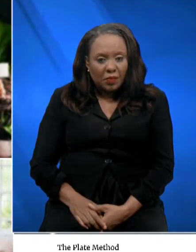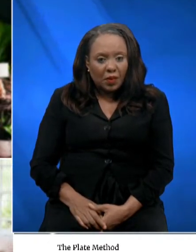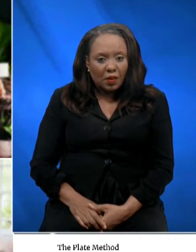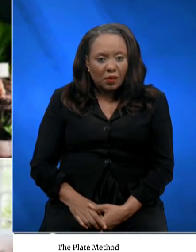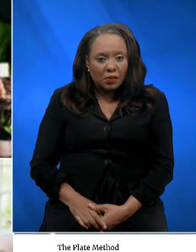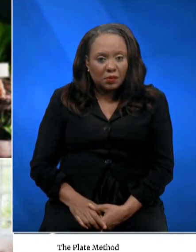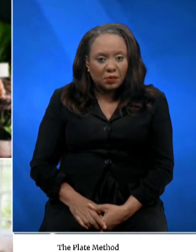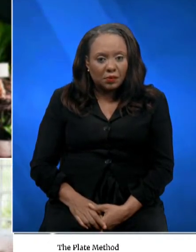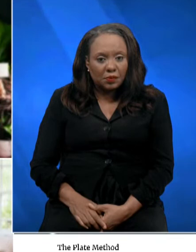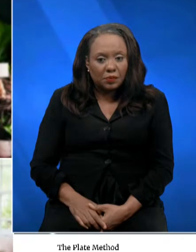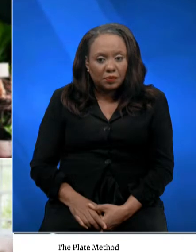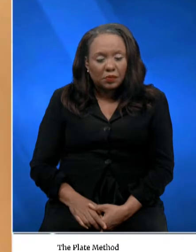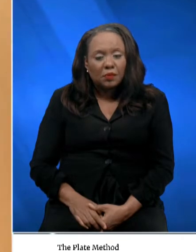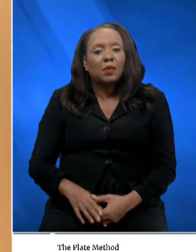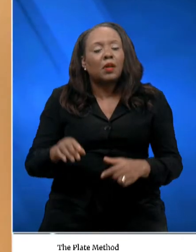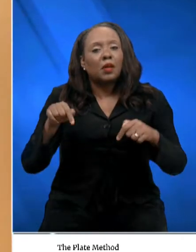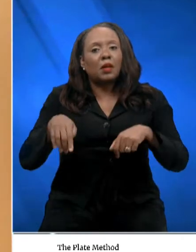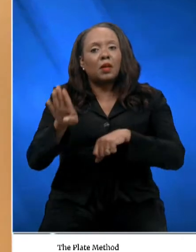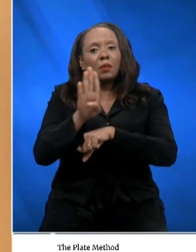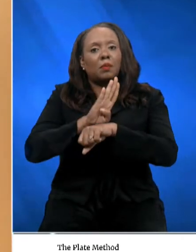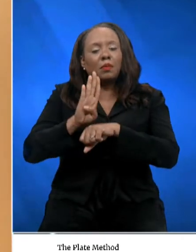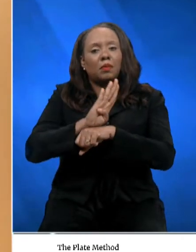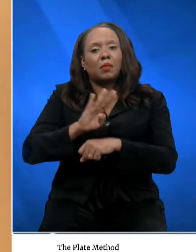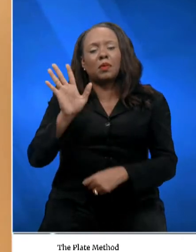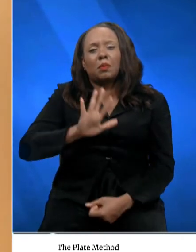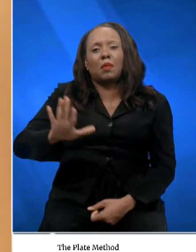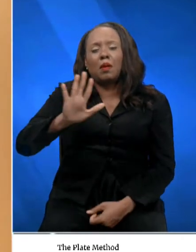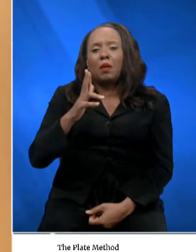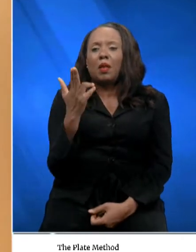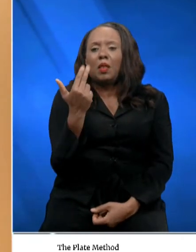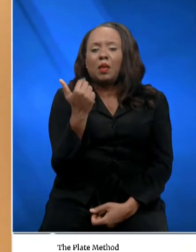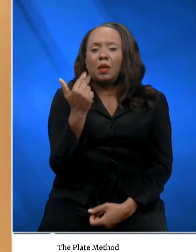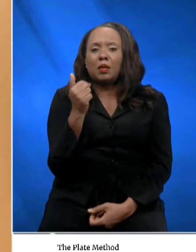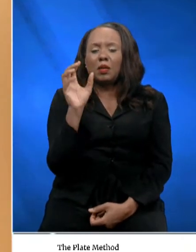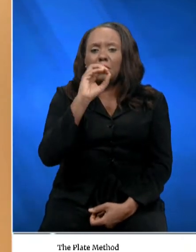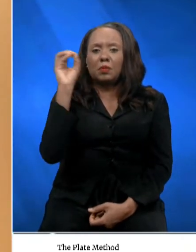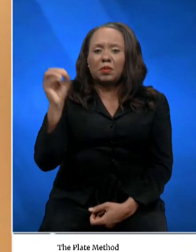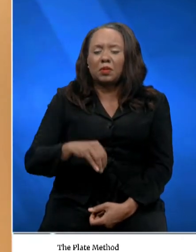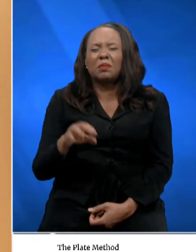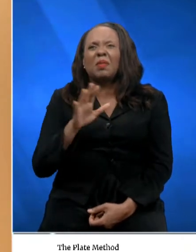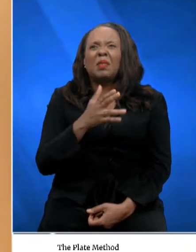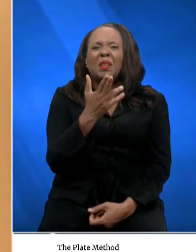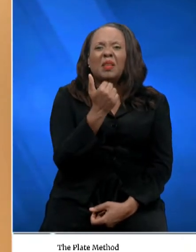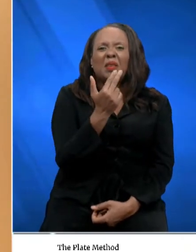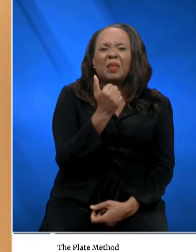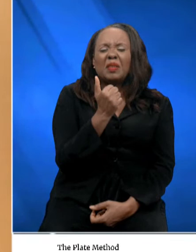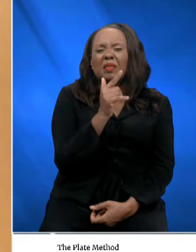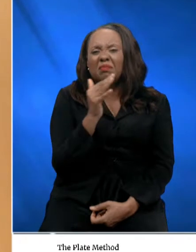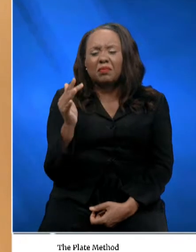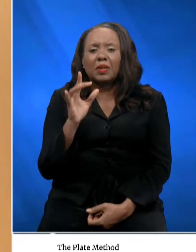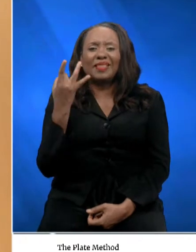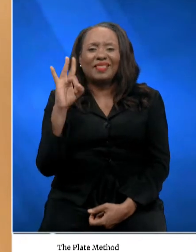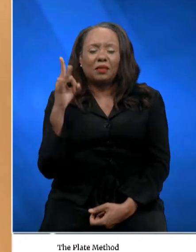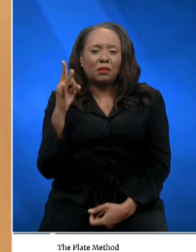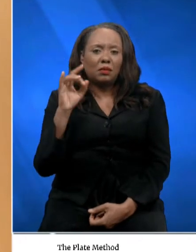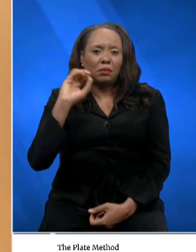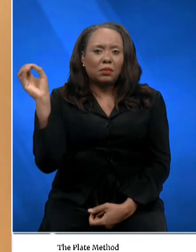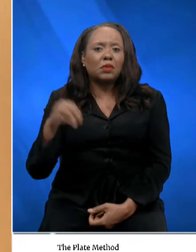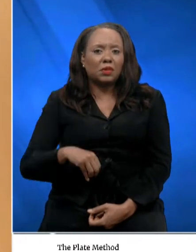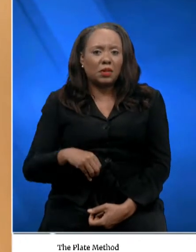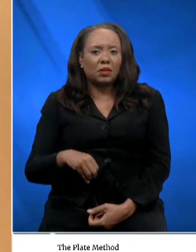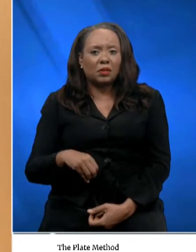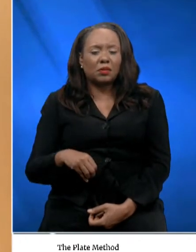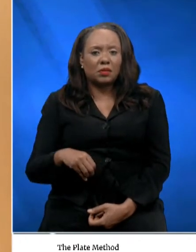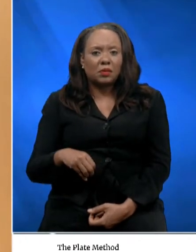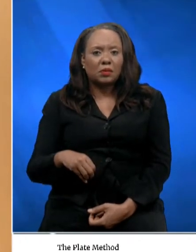around 13%. The statistics vary, but between 13 and 18%, that's our estimated